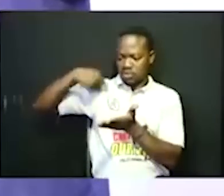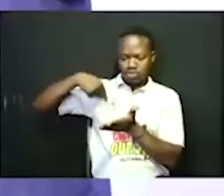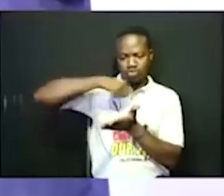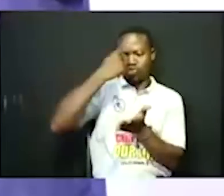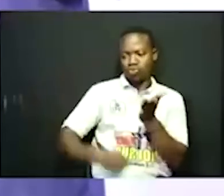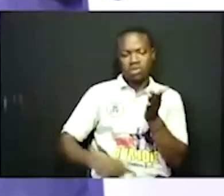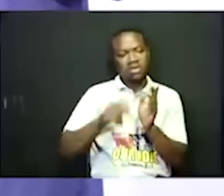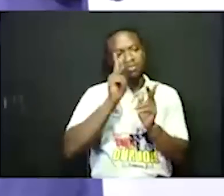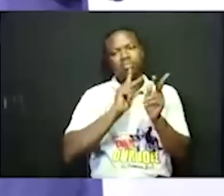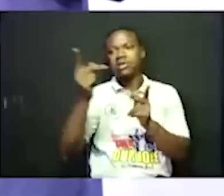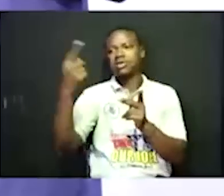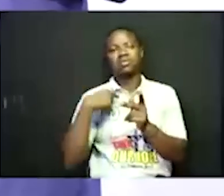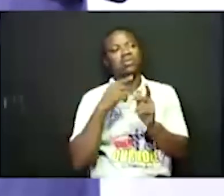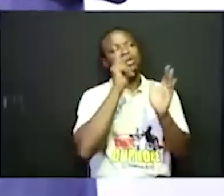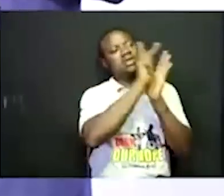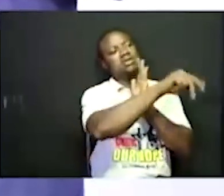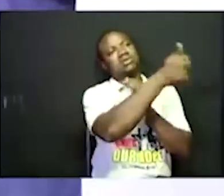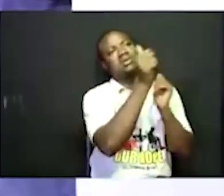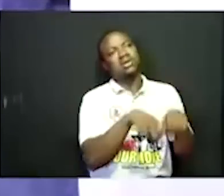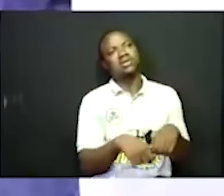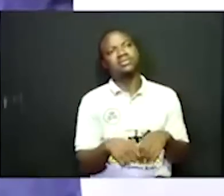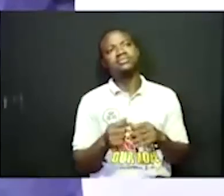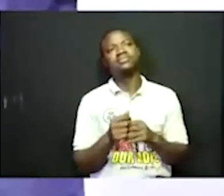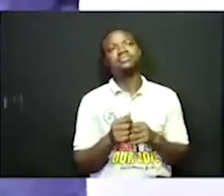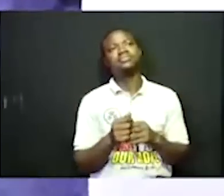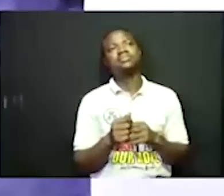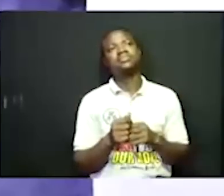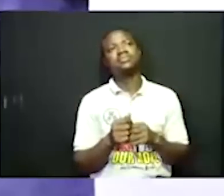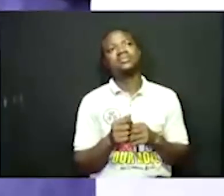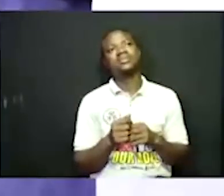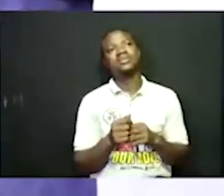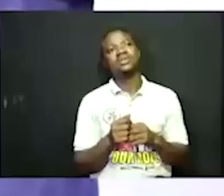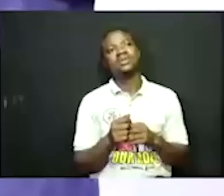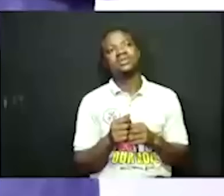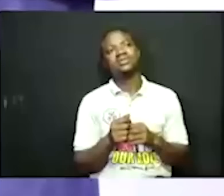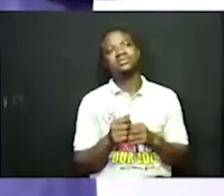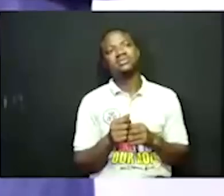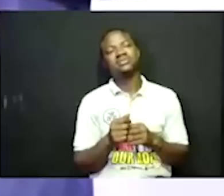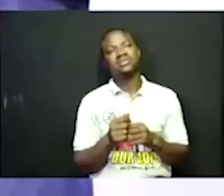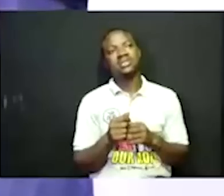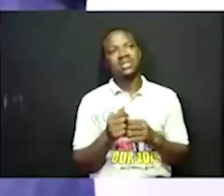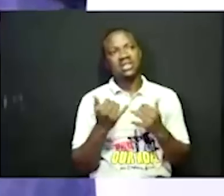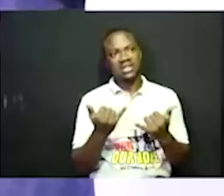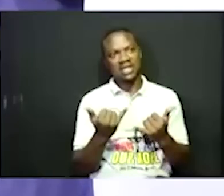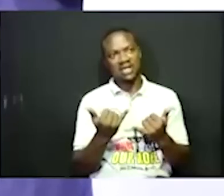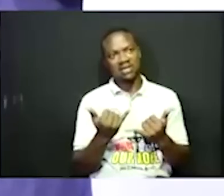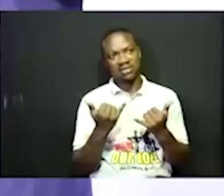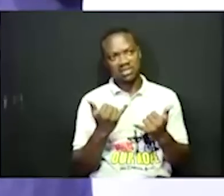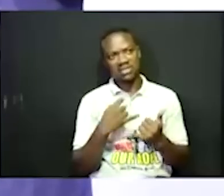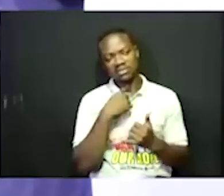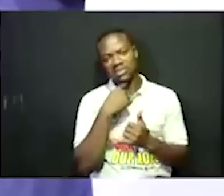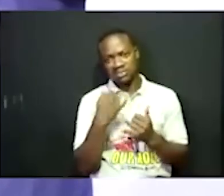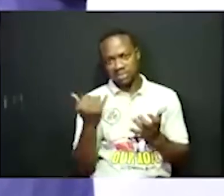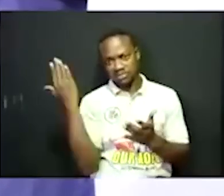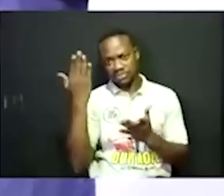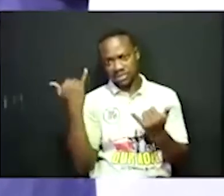told themselves, come what may, we are going to kill this man. As I speak, some people are out